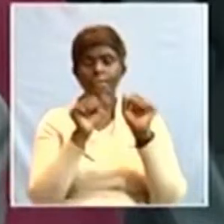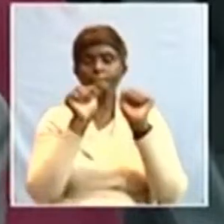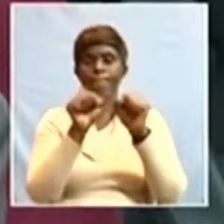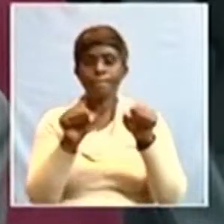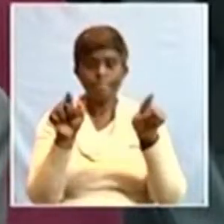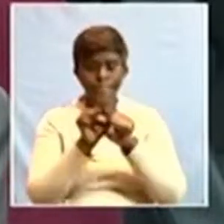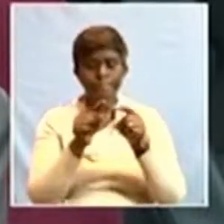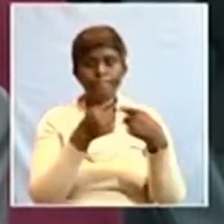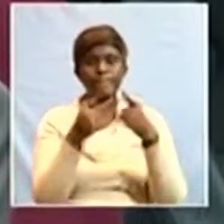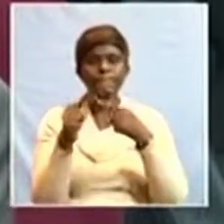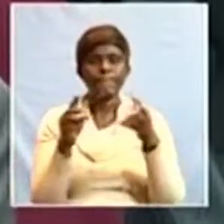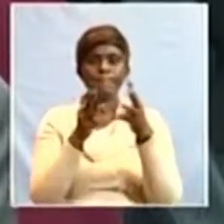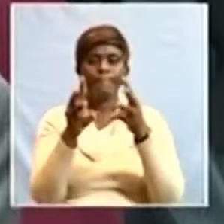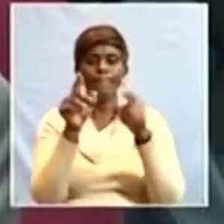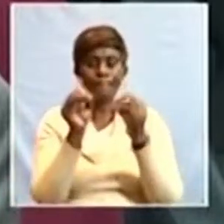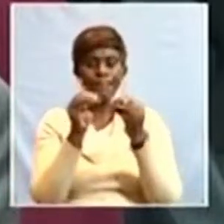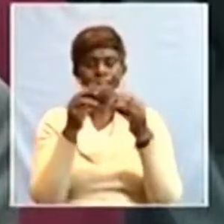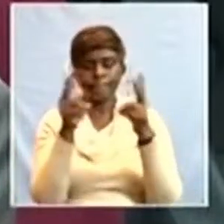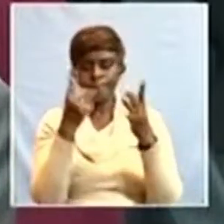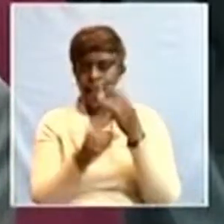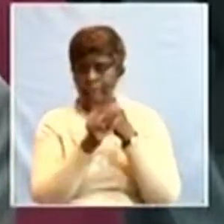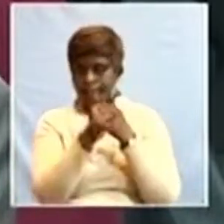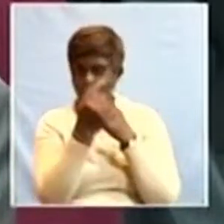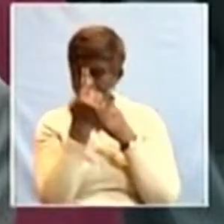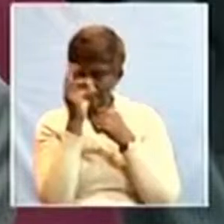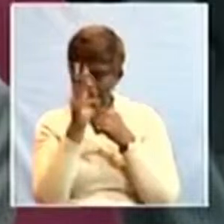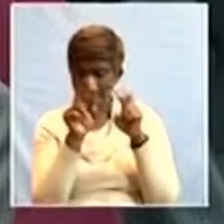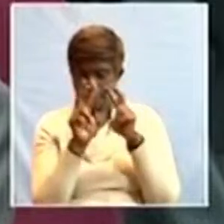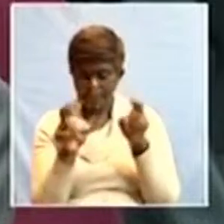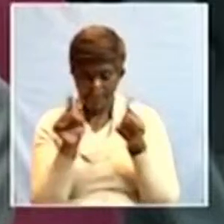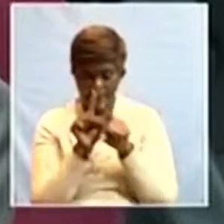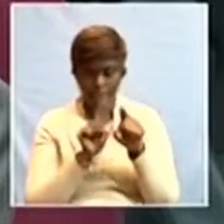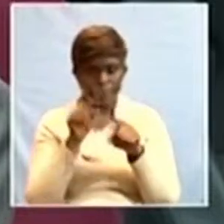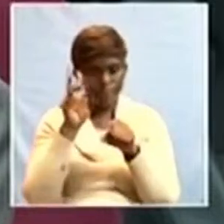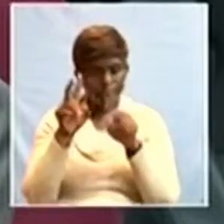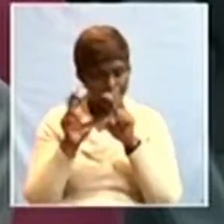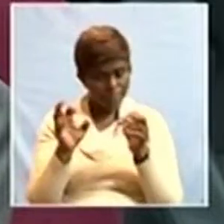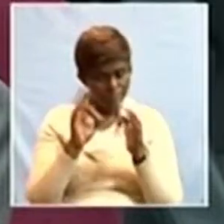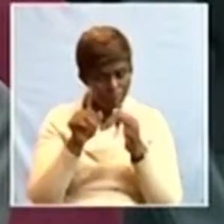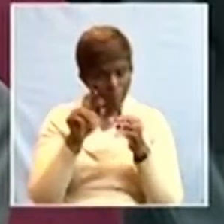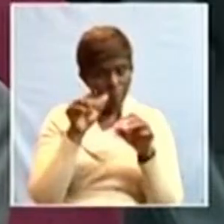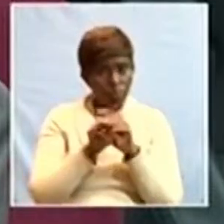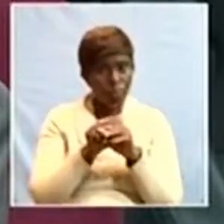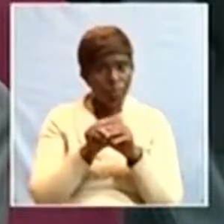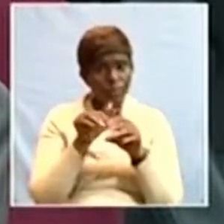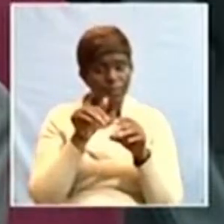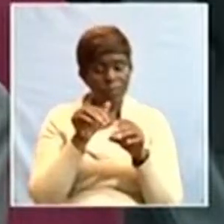eligibility criteria. So one of them it will check, it means it will automatically check if you're on this